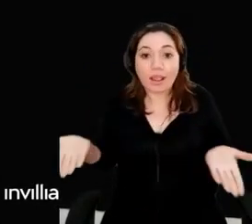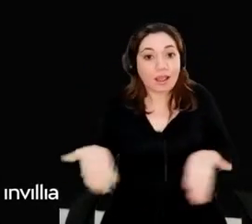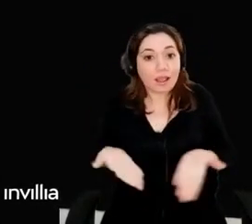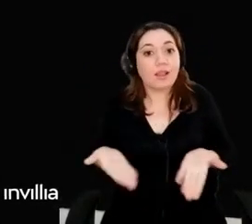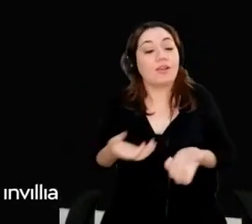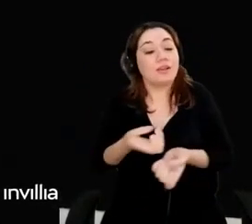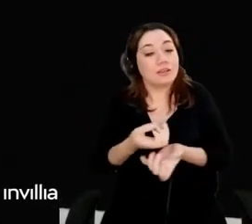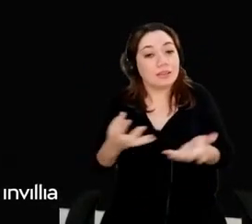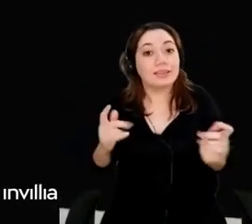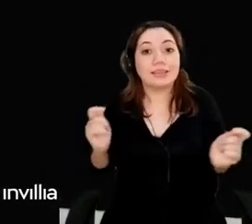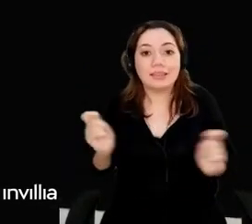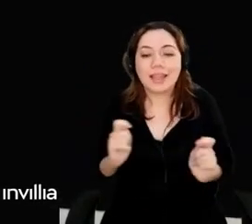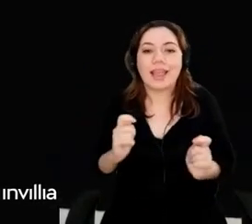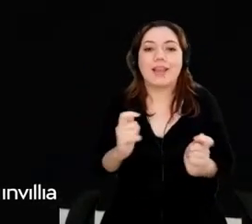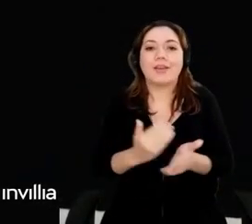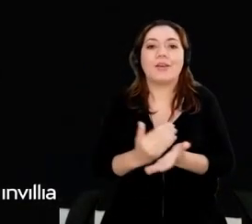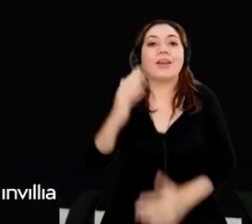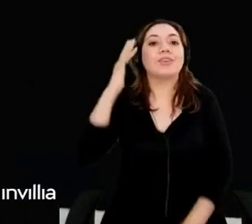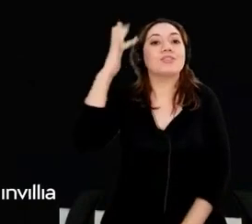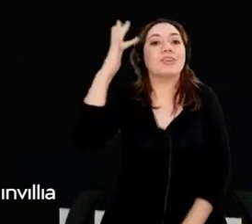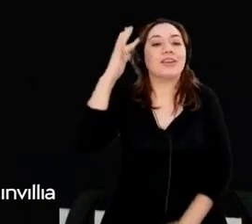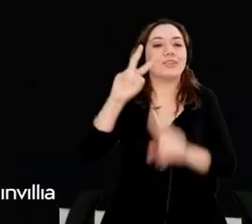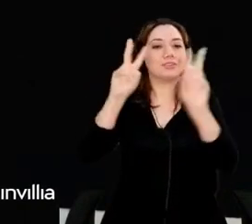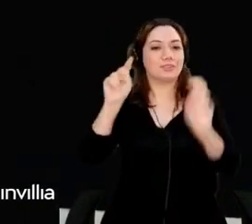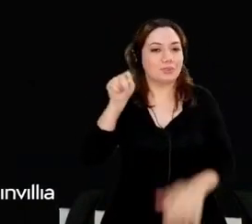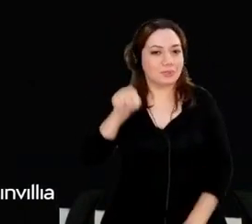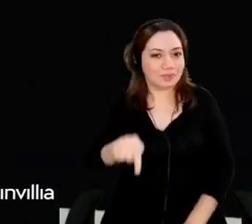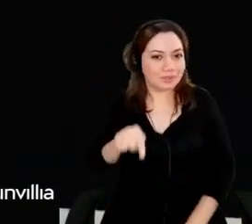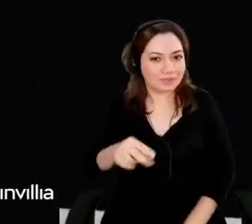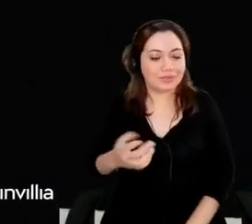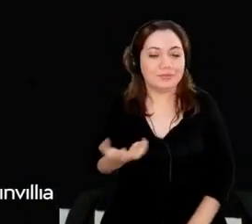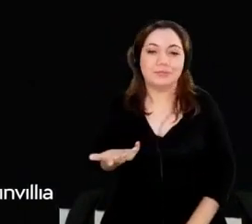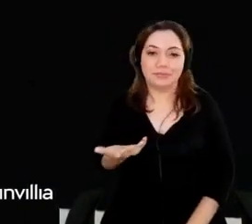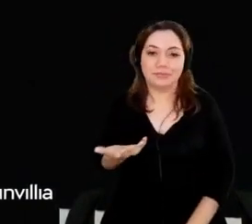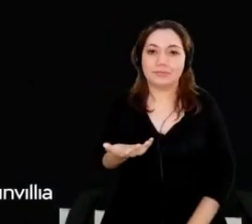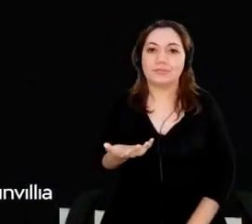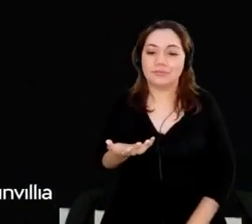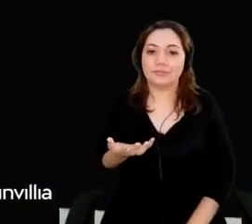this. It is within reach.